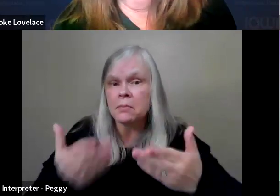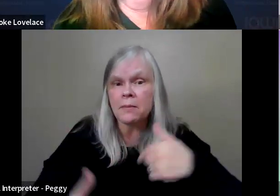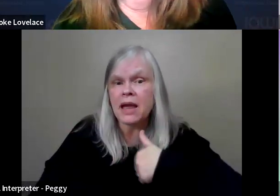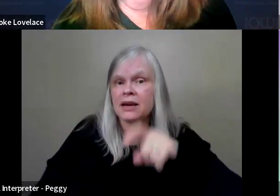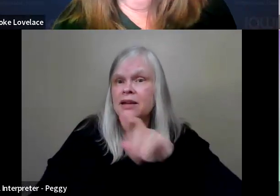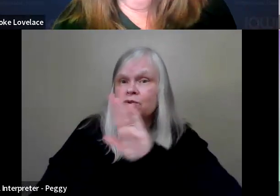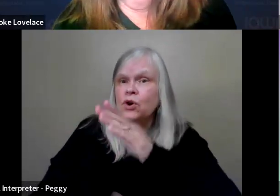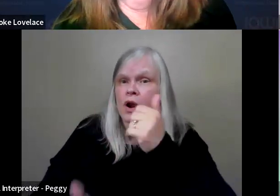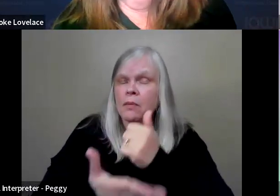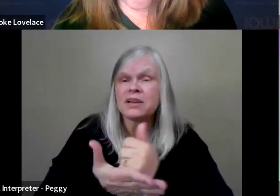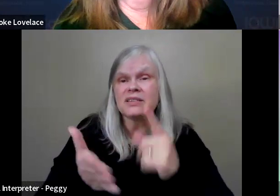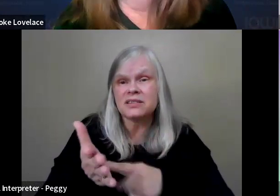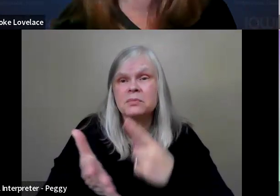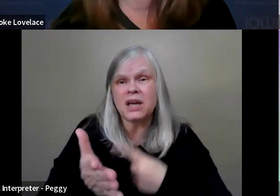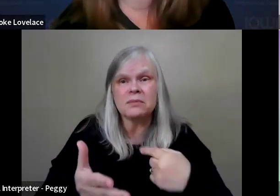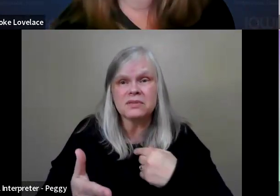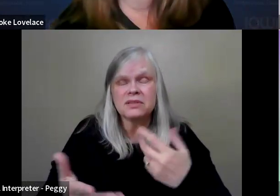because it can get kind of scary.